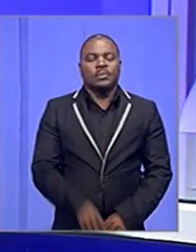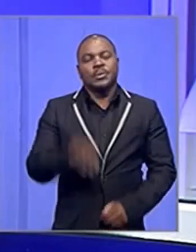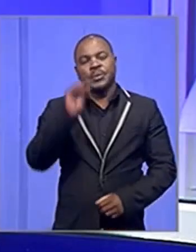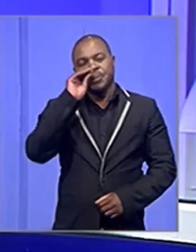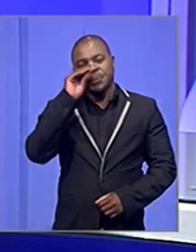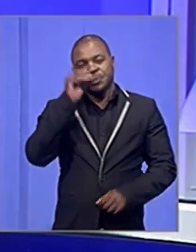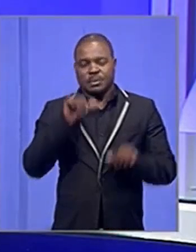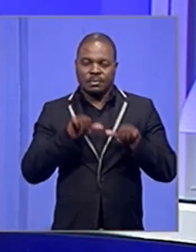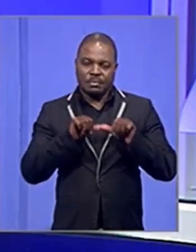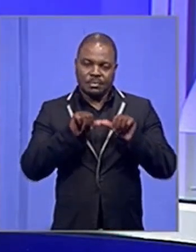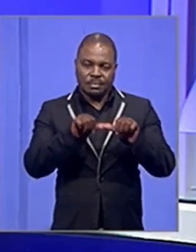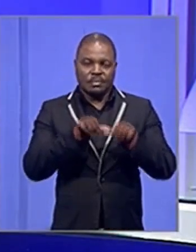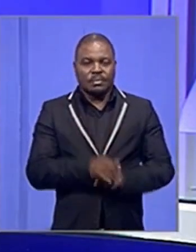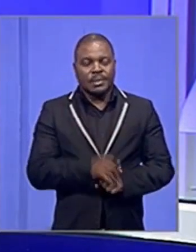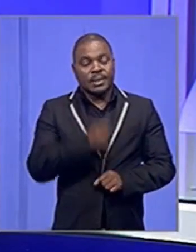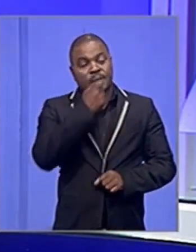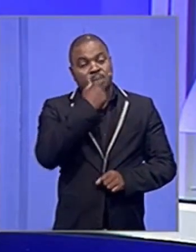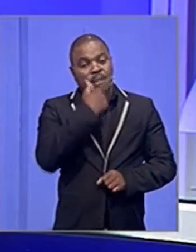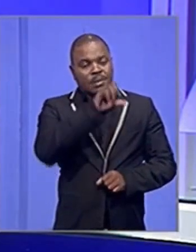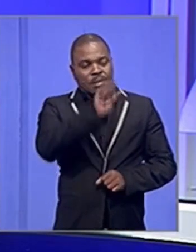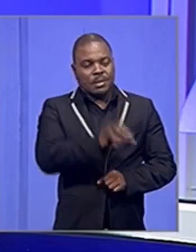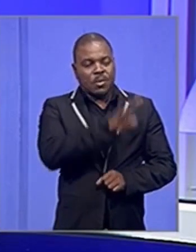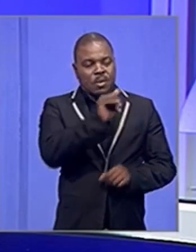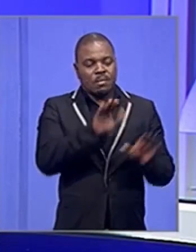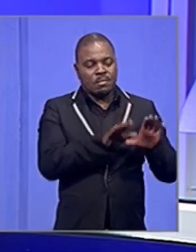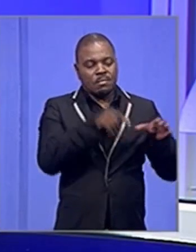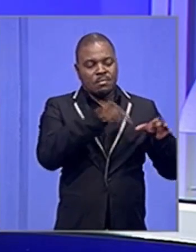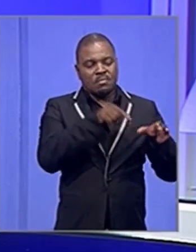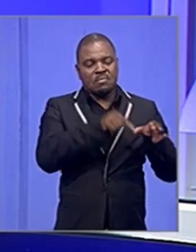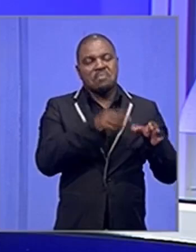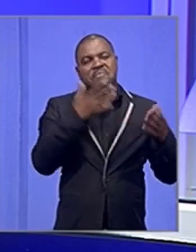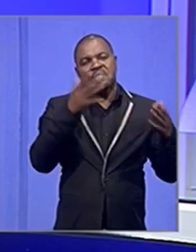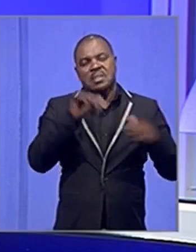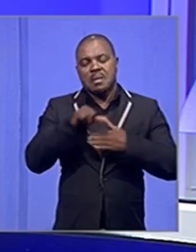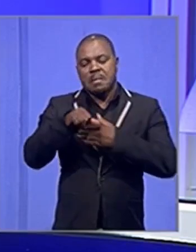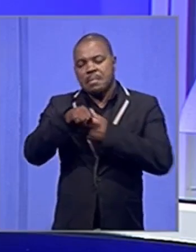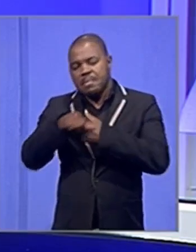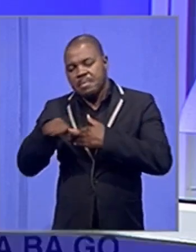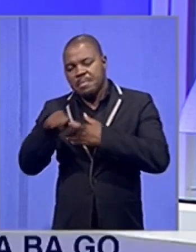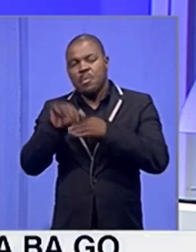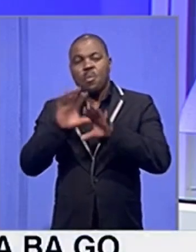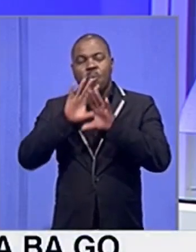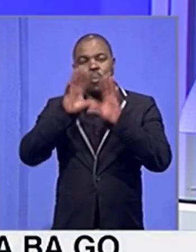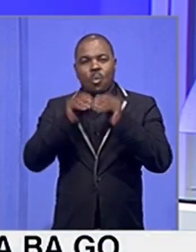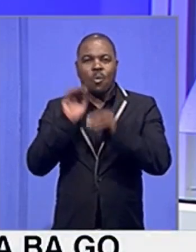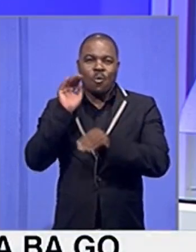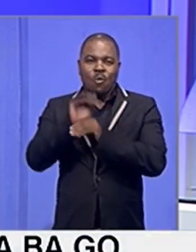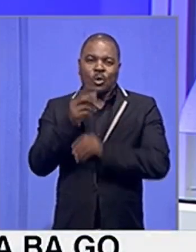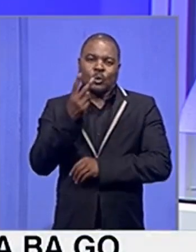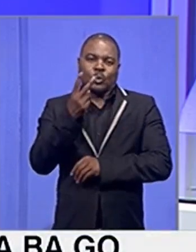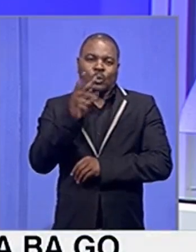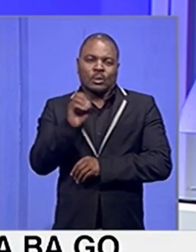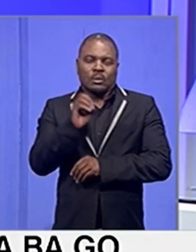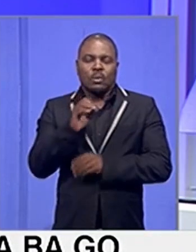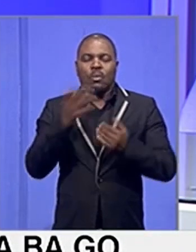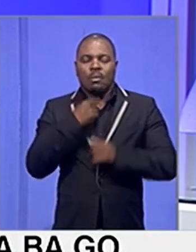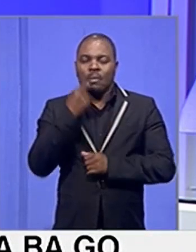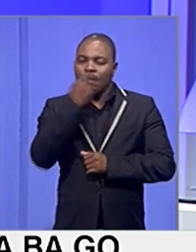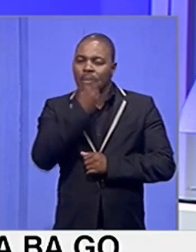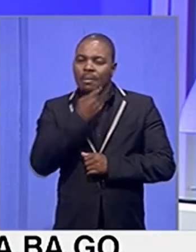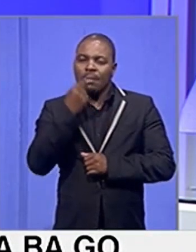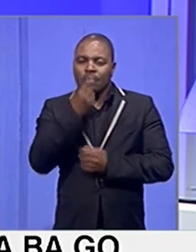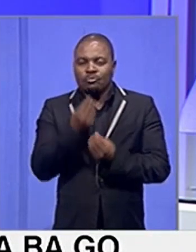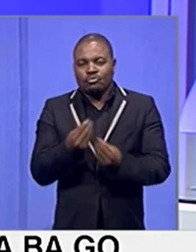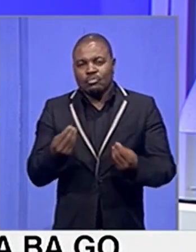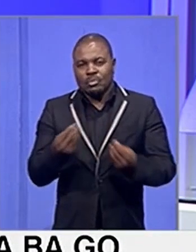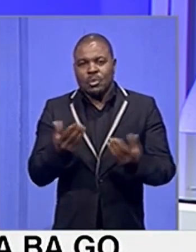Ditaba di tswela pele. Ba Smile South Africa ba dirile dikaro tsa go feta tse 20 tsa dipounama le